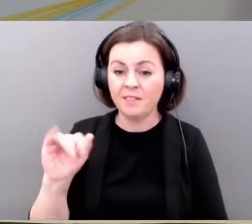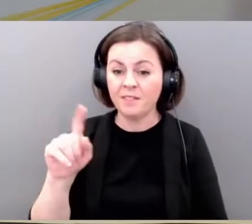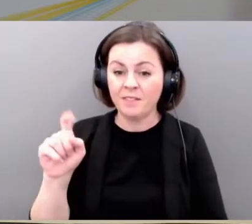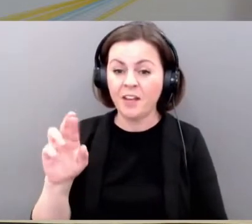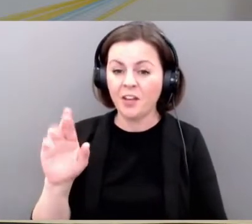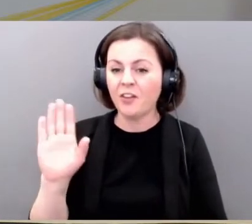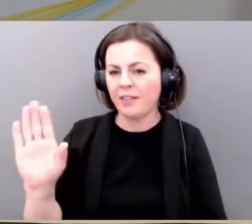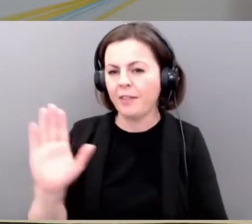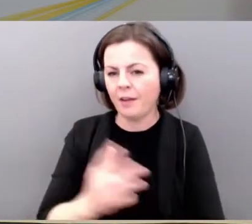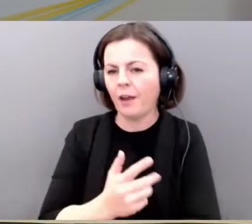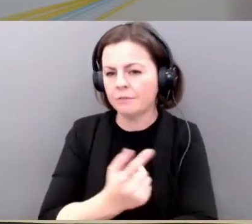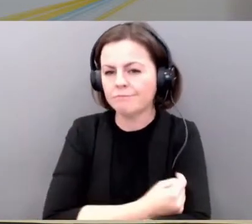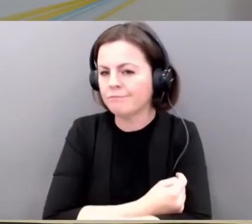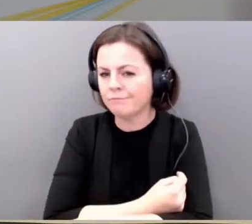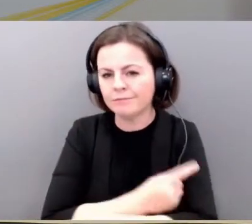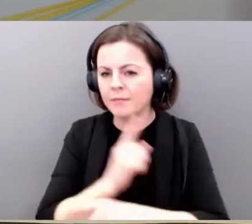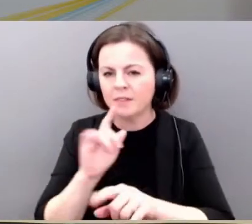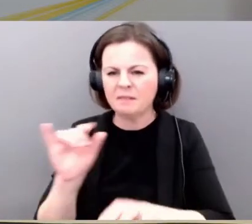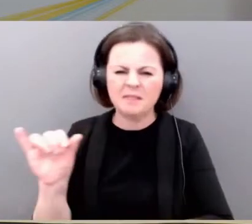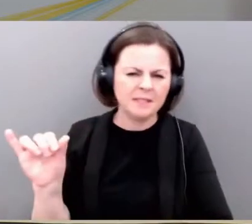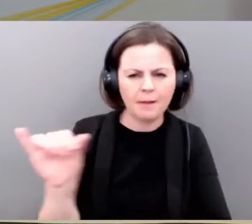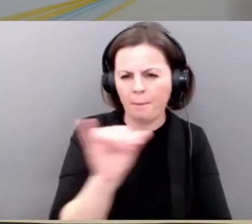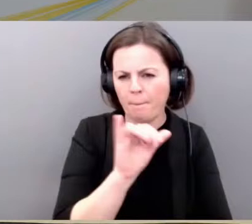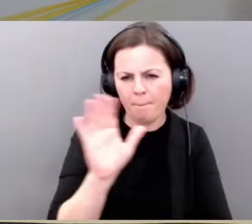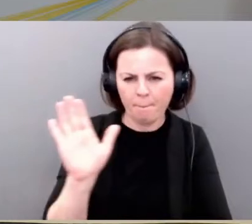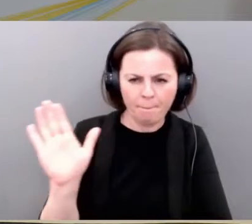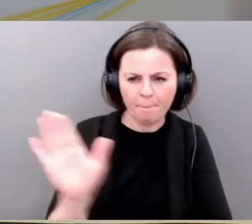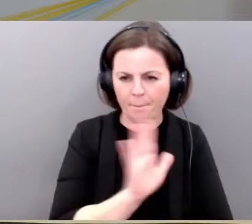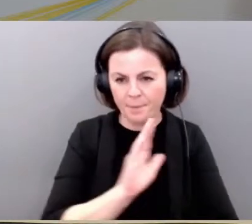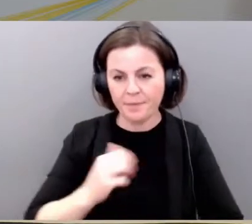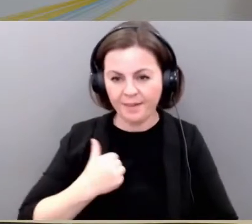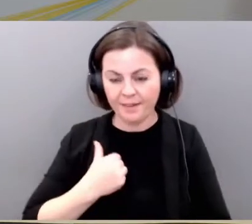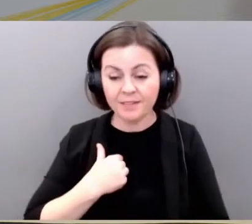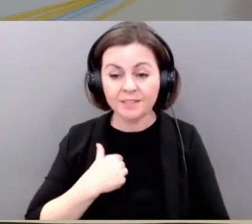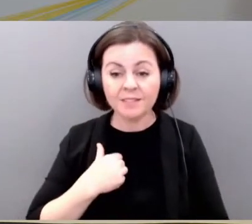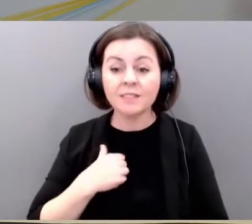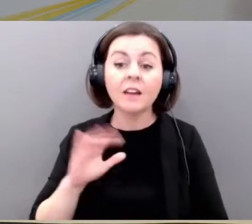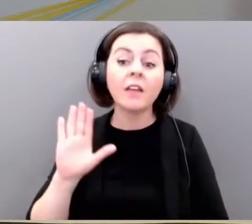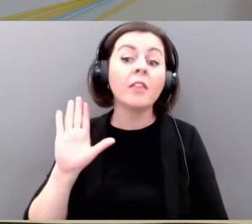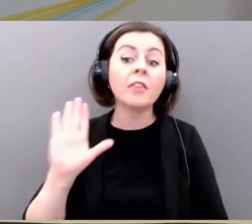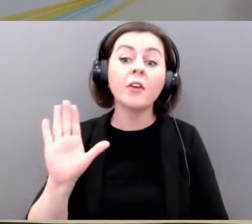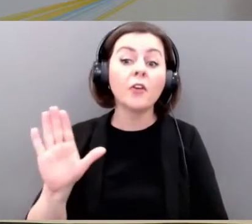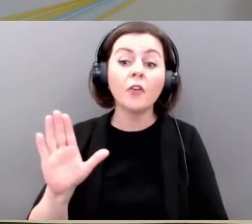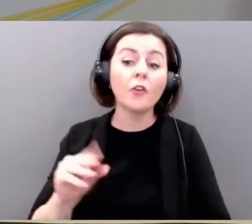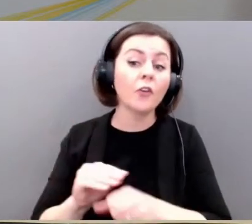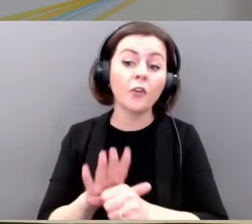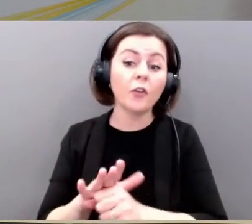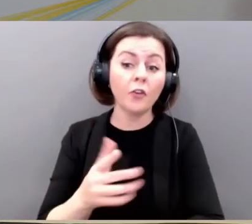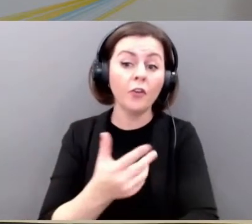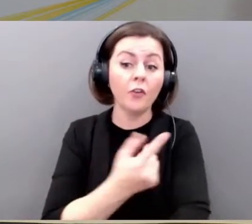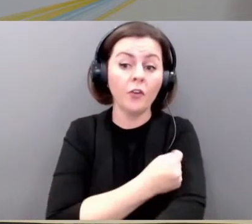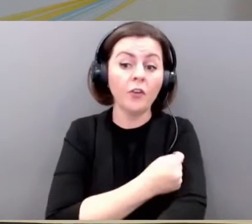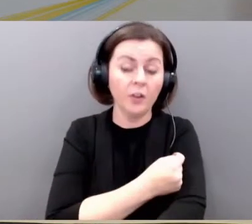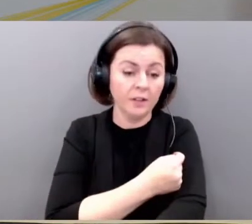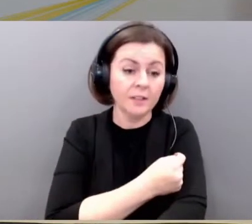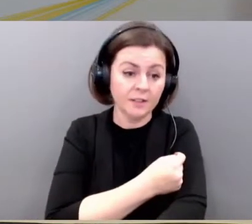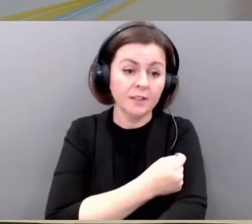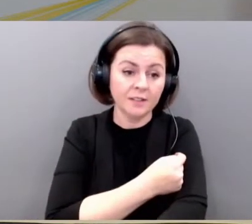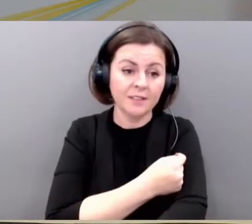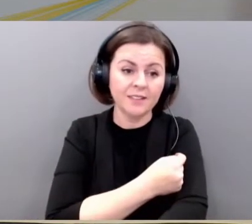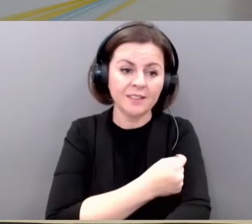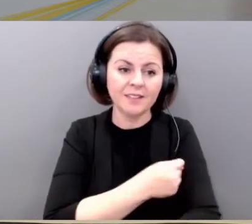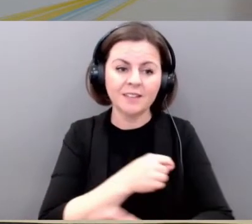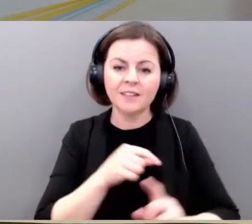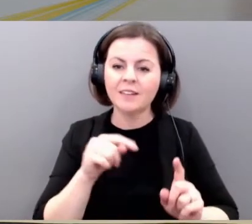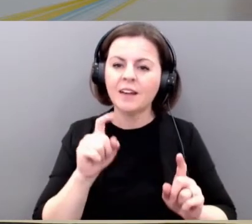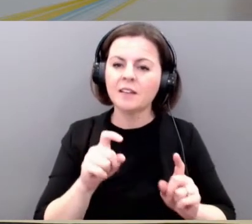course, across the country, the Pfizer product at this point in time to receive it had to